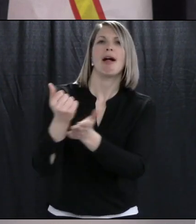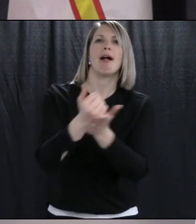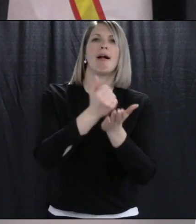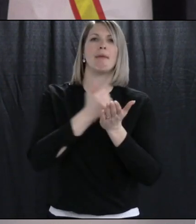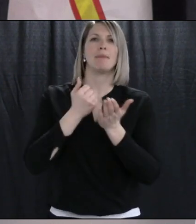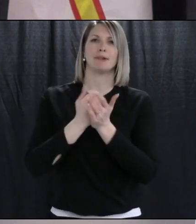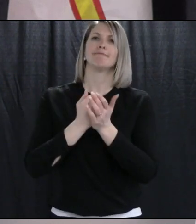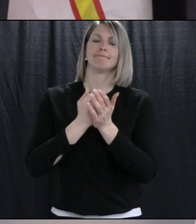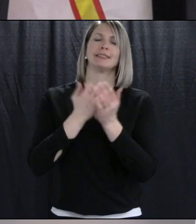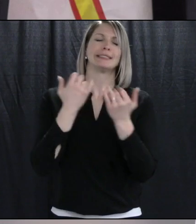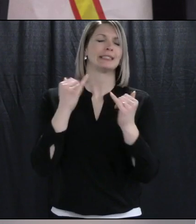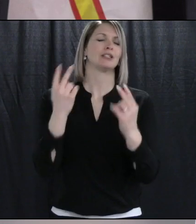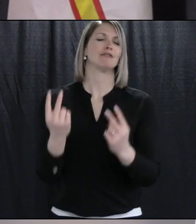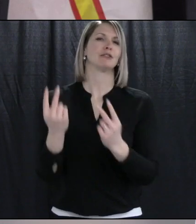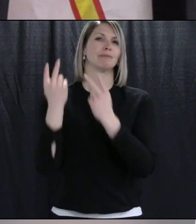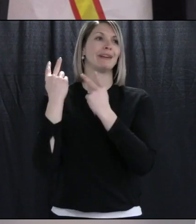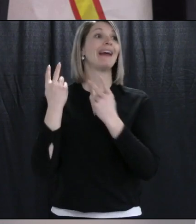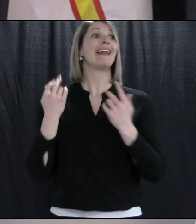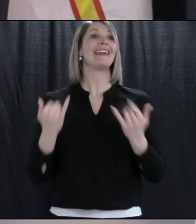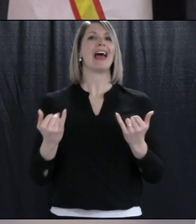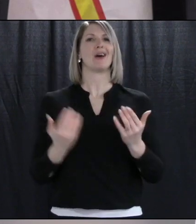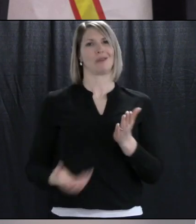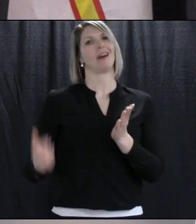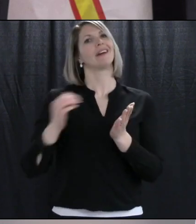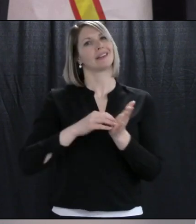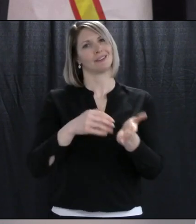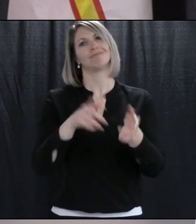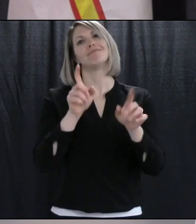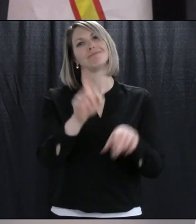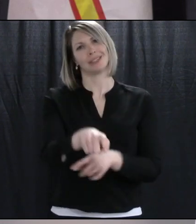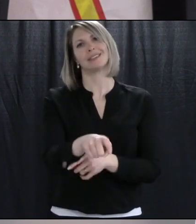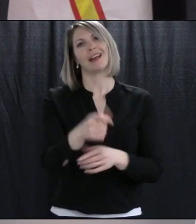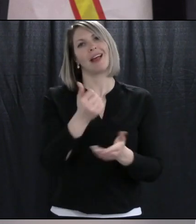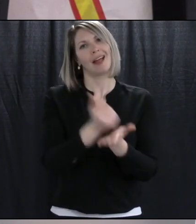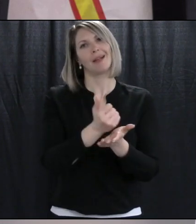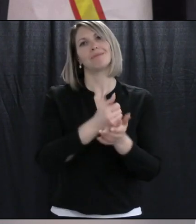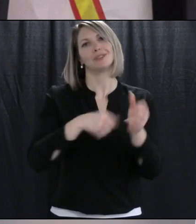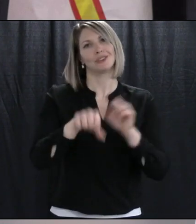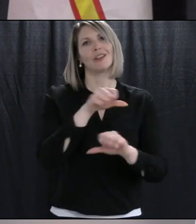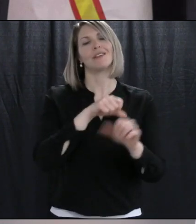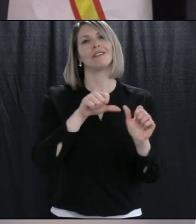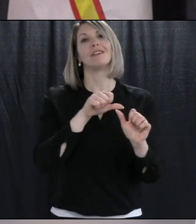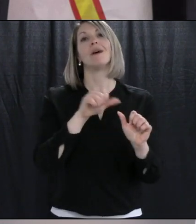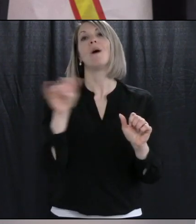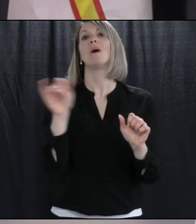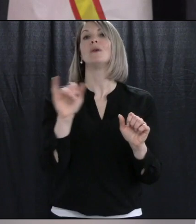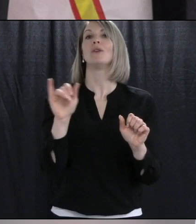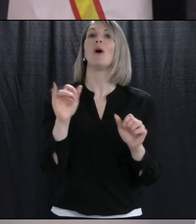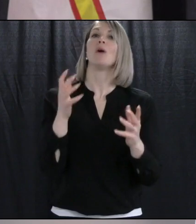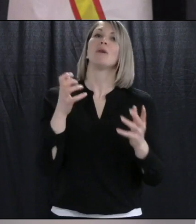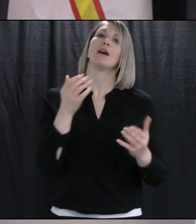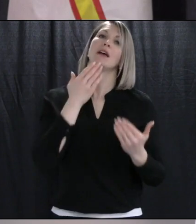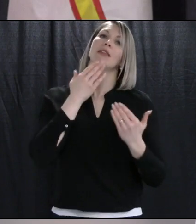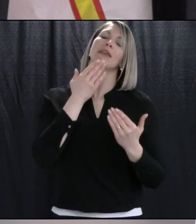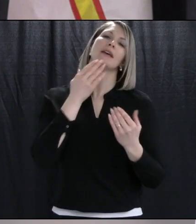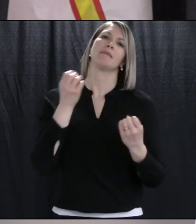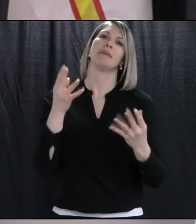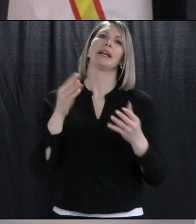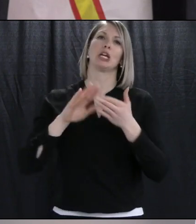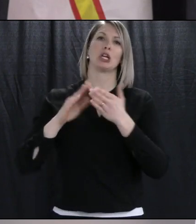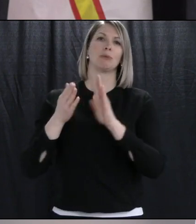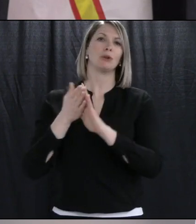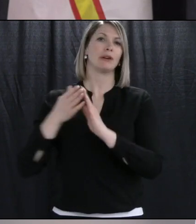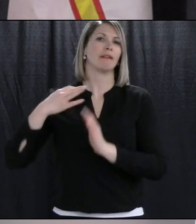one another and lifting people's spirits during this pandemic. I also want to thank the many community volunteers,